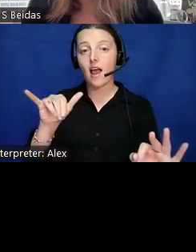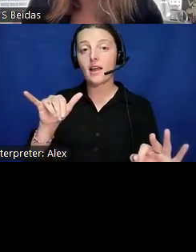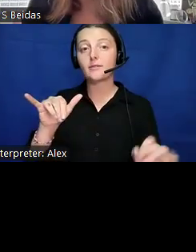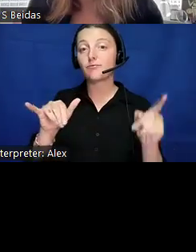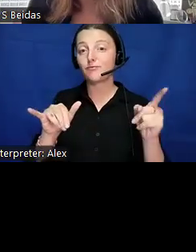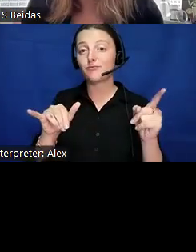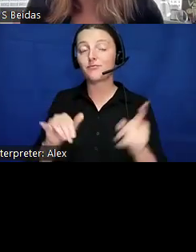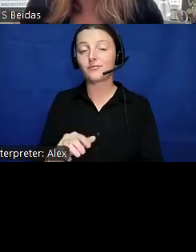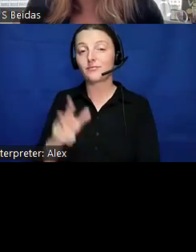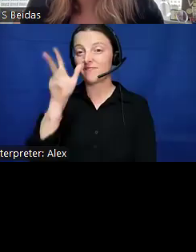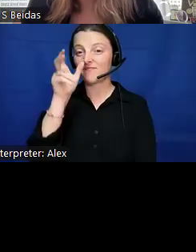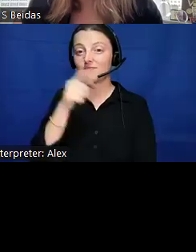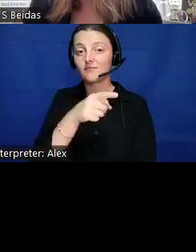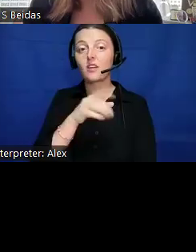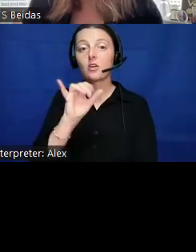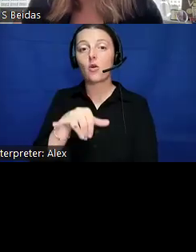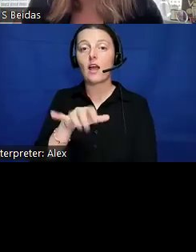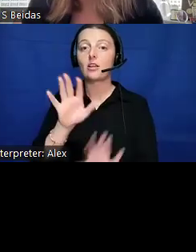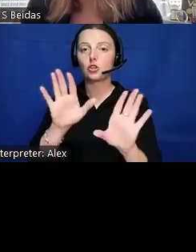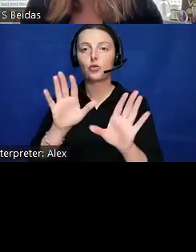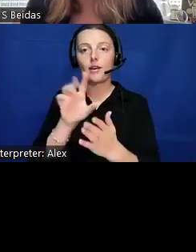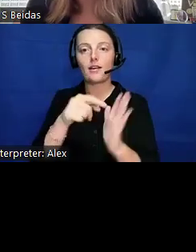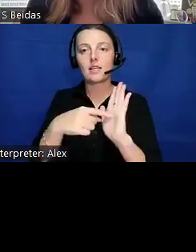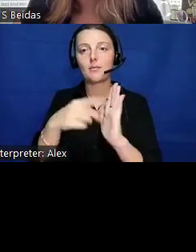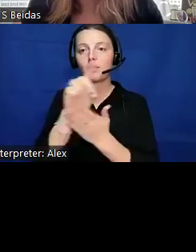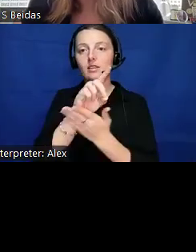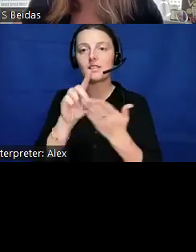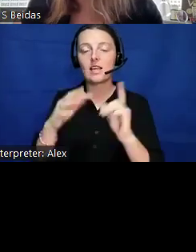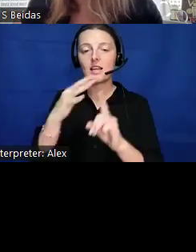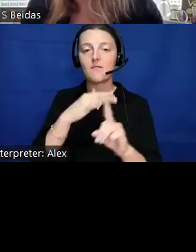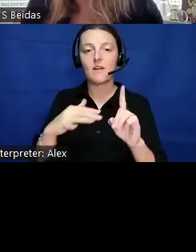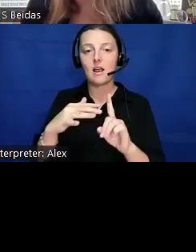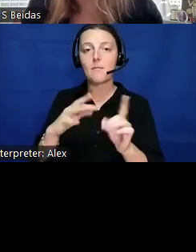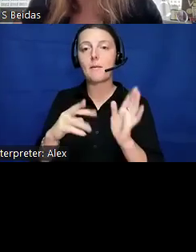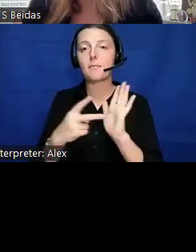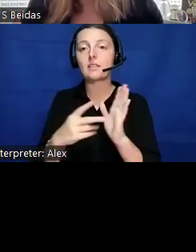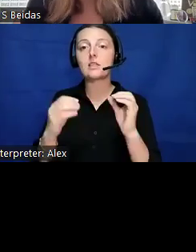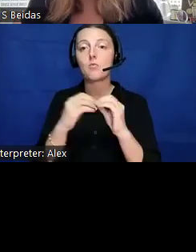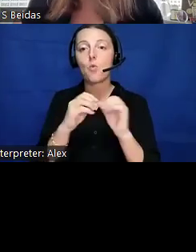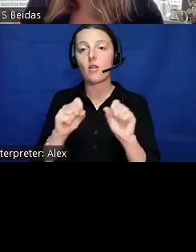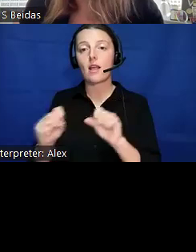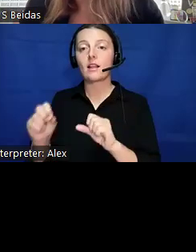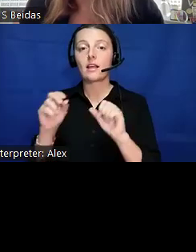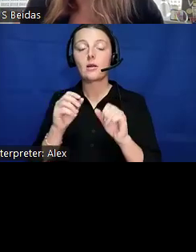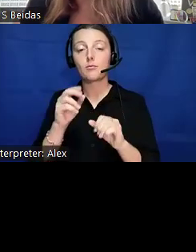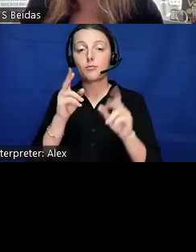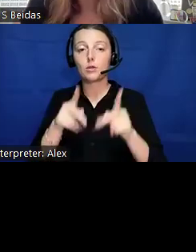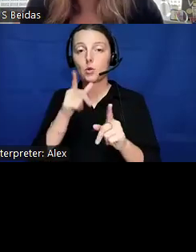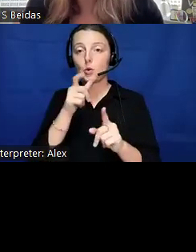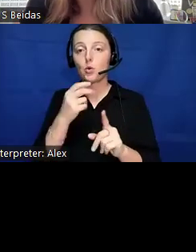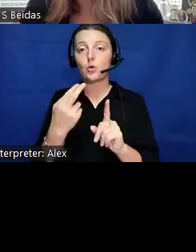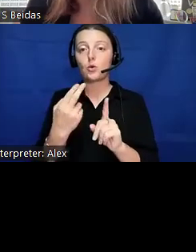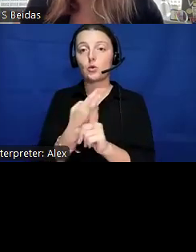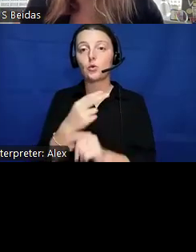great example of designing an environment to make it more likely that individuals using the urinal will use that fly